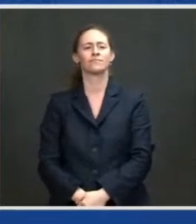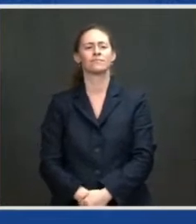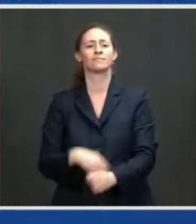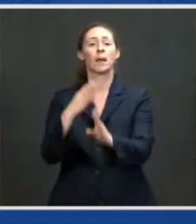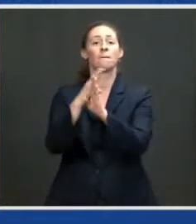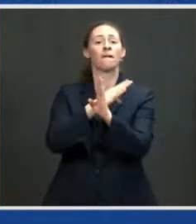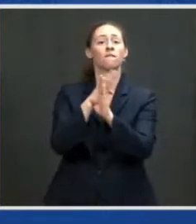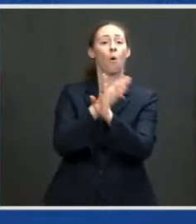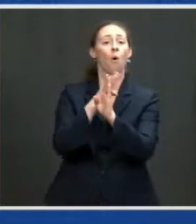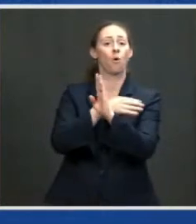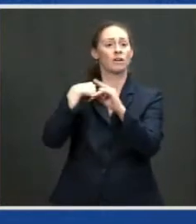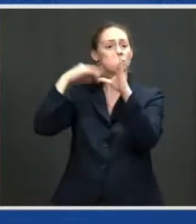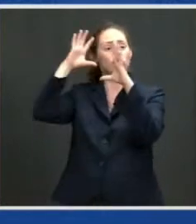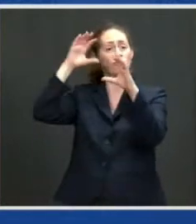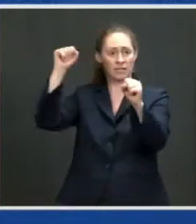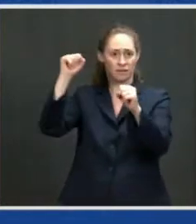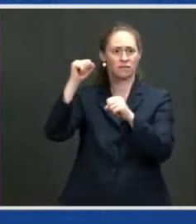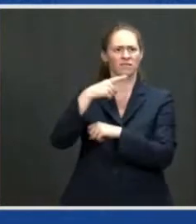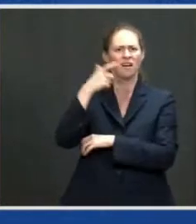were over